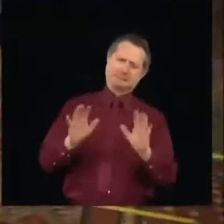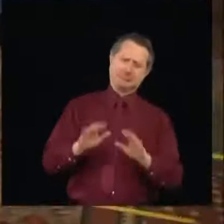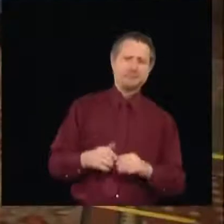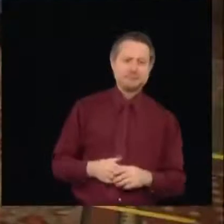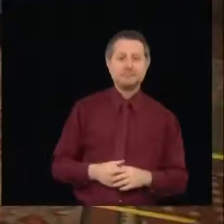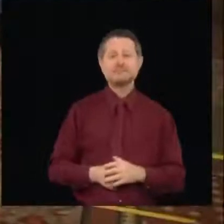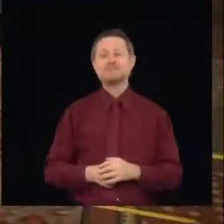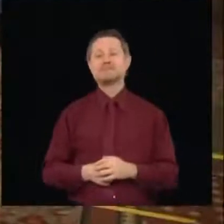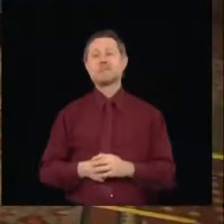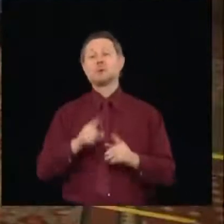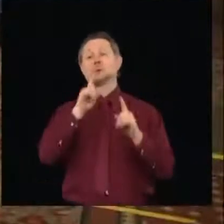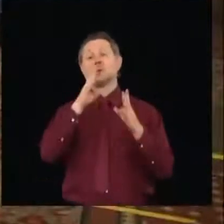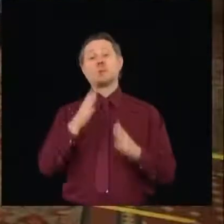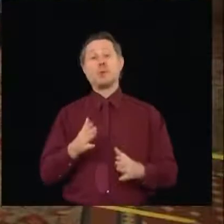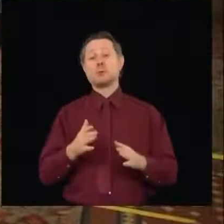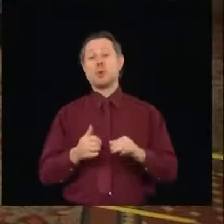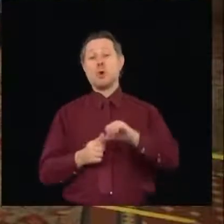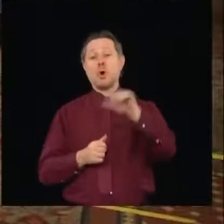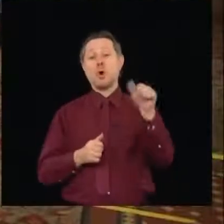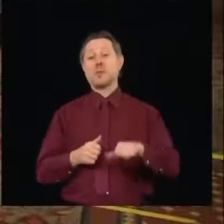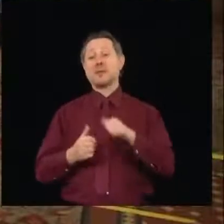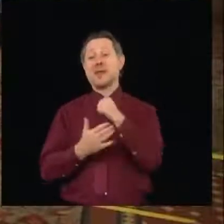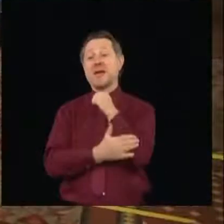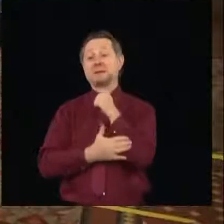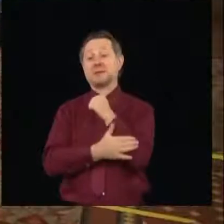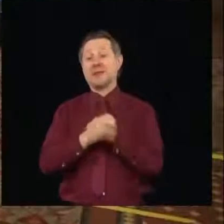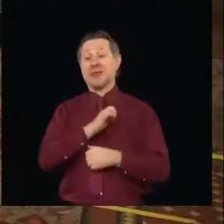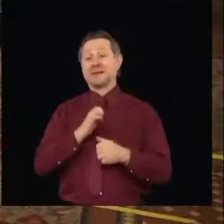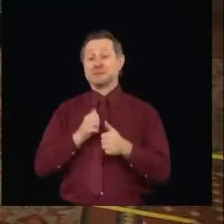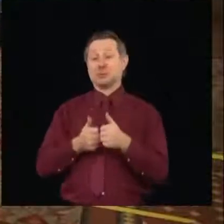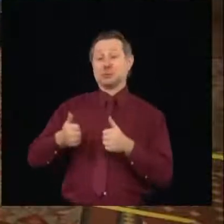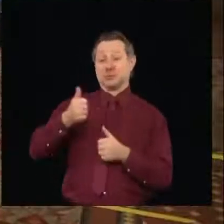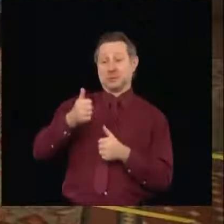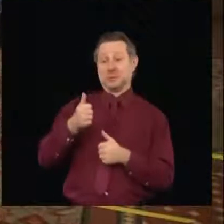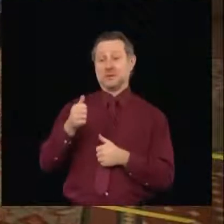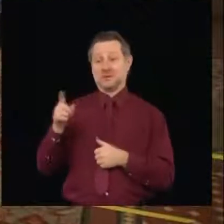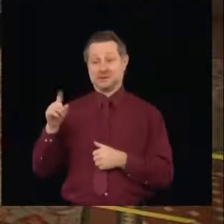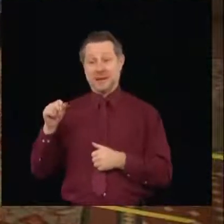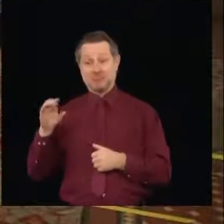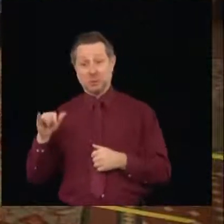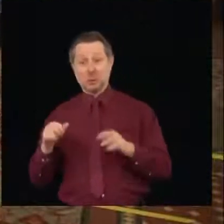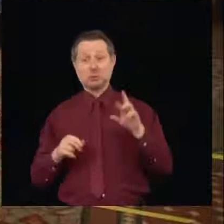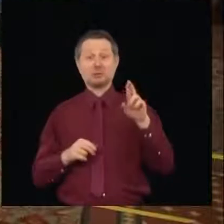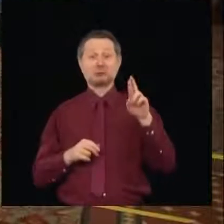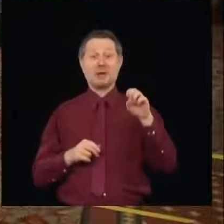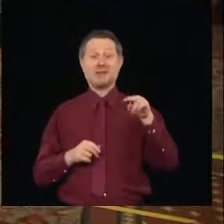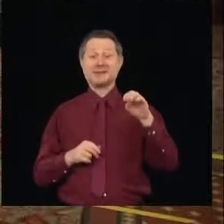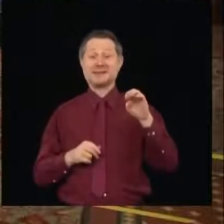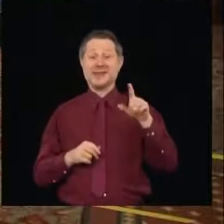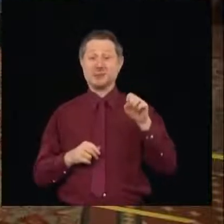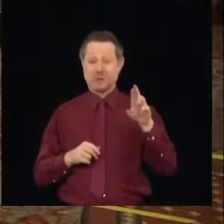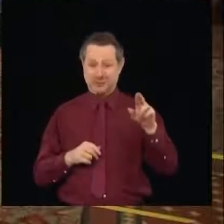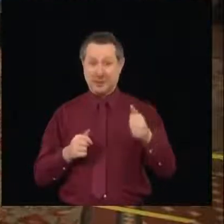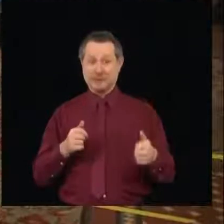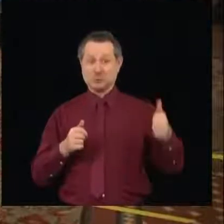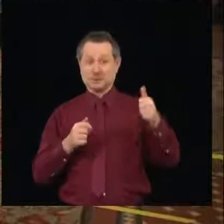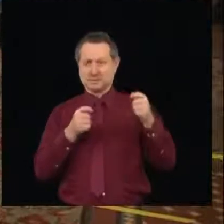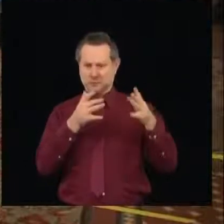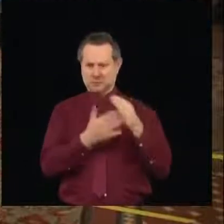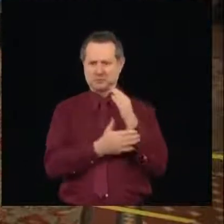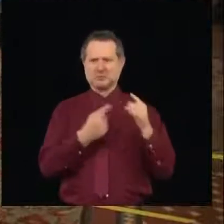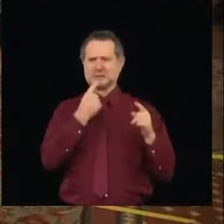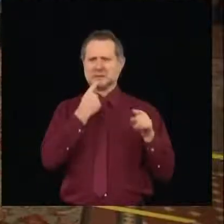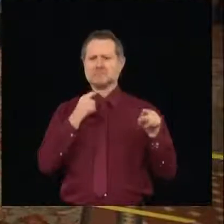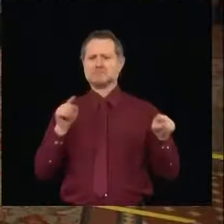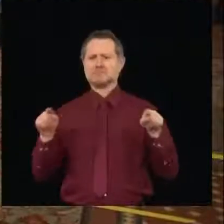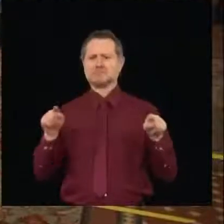Albany County Executive Dan McCoy and Rensselaer County Executive Steve McLaughlin have both said numerous times this week that it's better if the